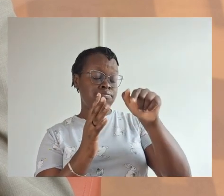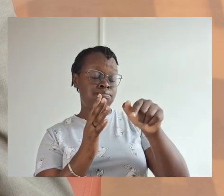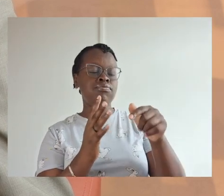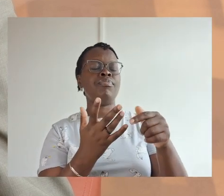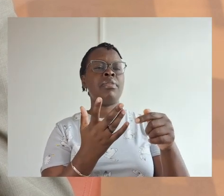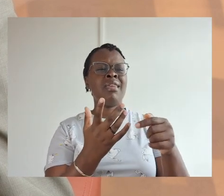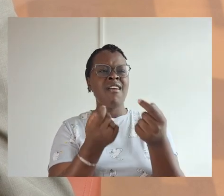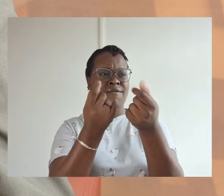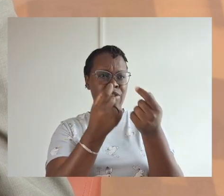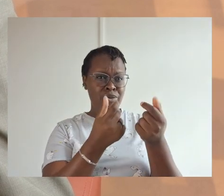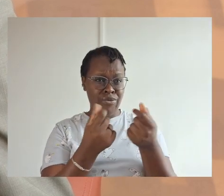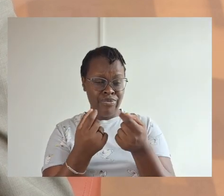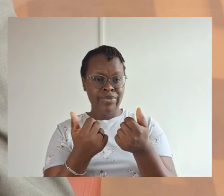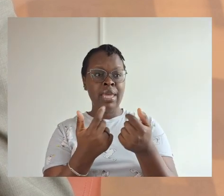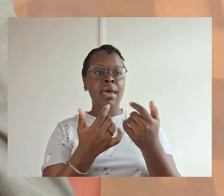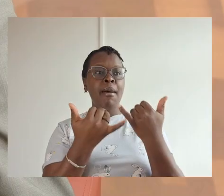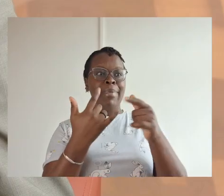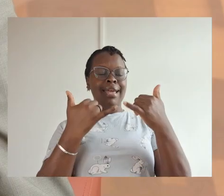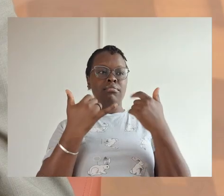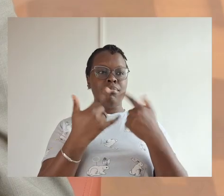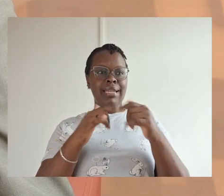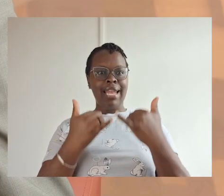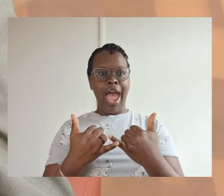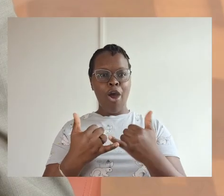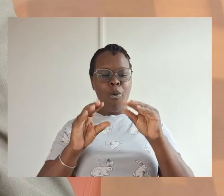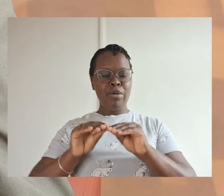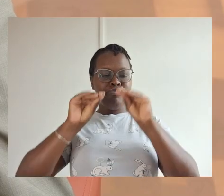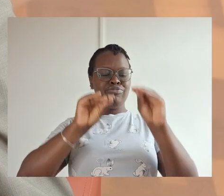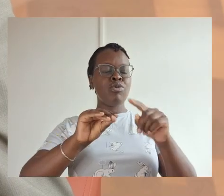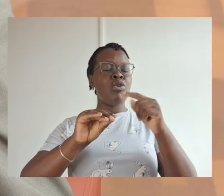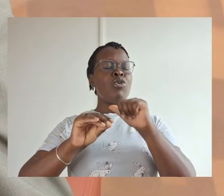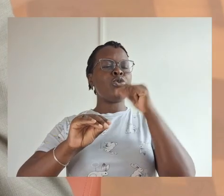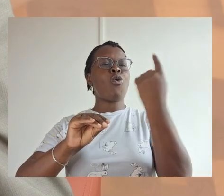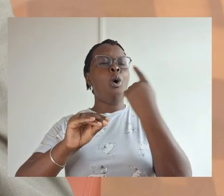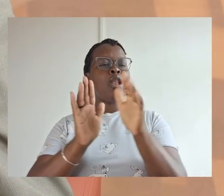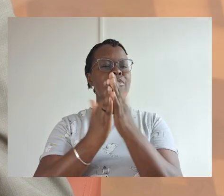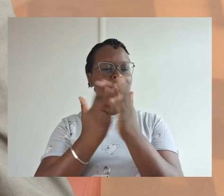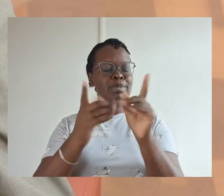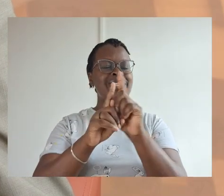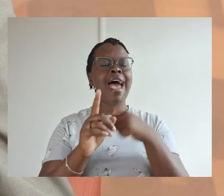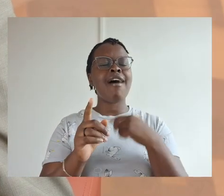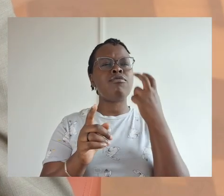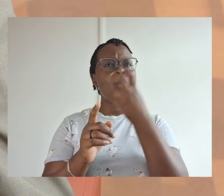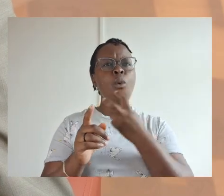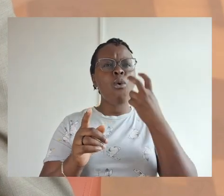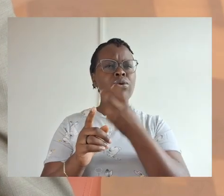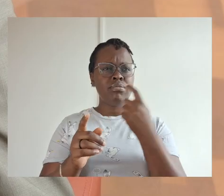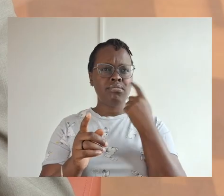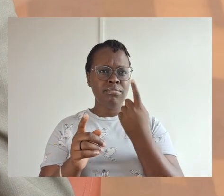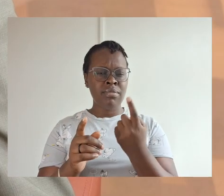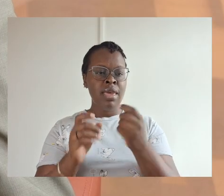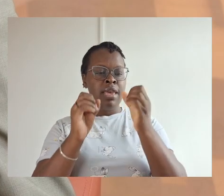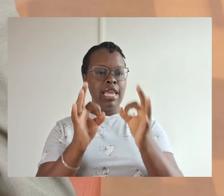libraries today, which are audio. Many a times we get lazy on reading a book. It